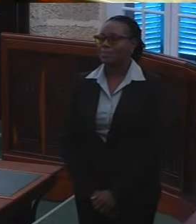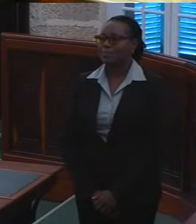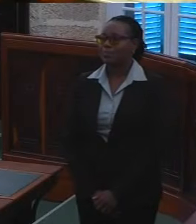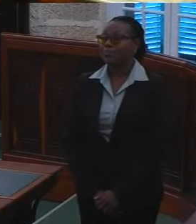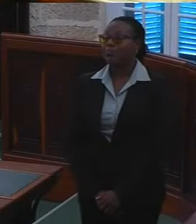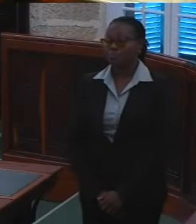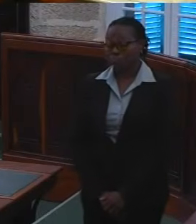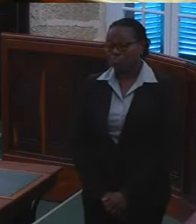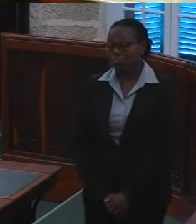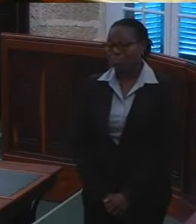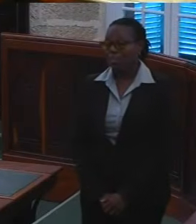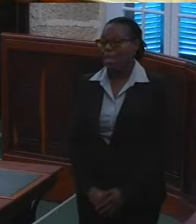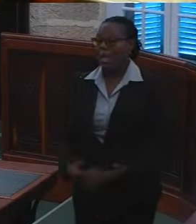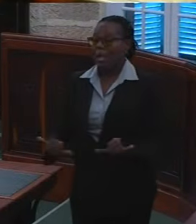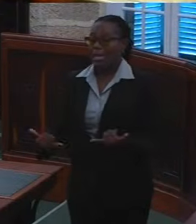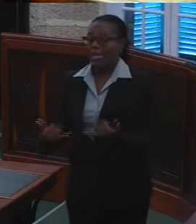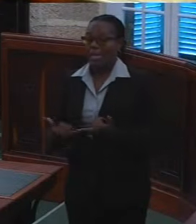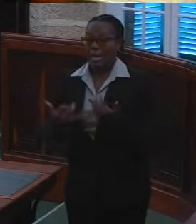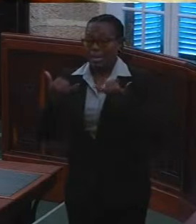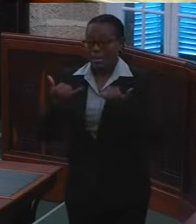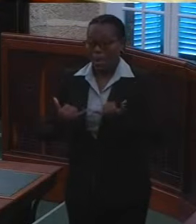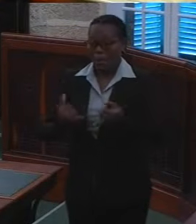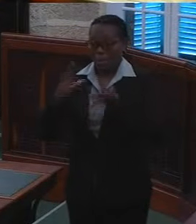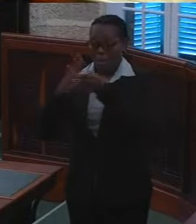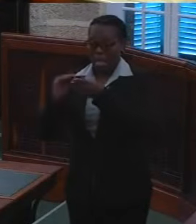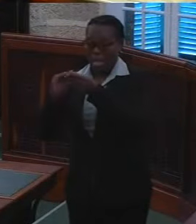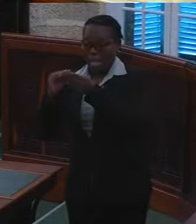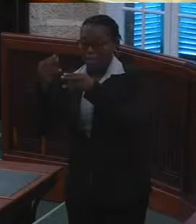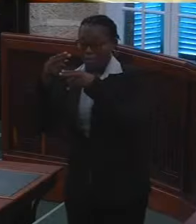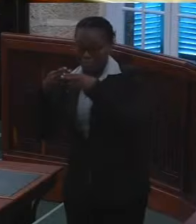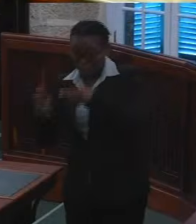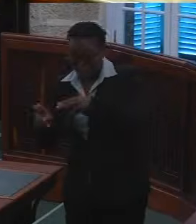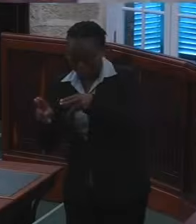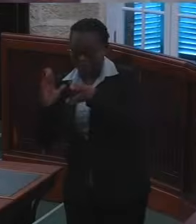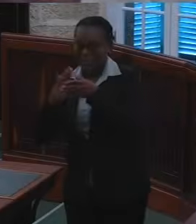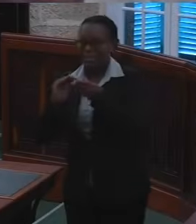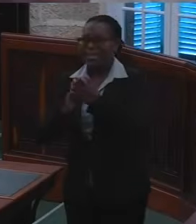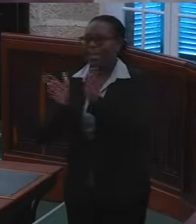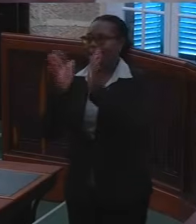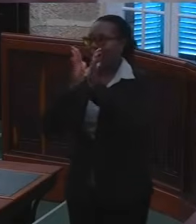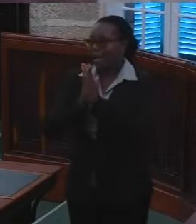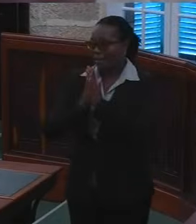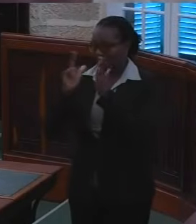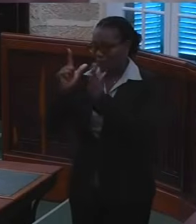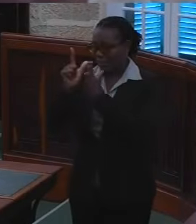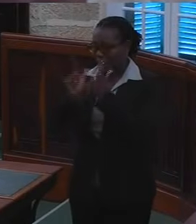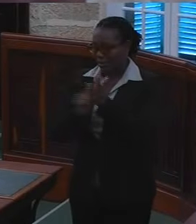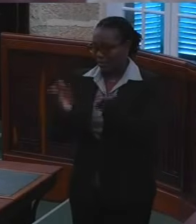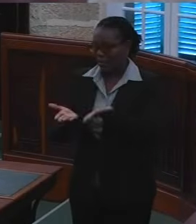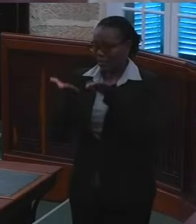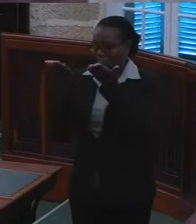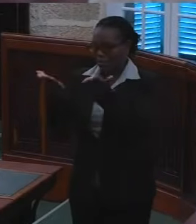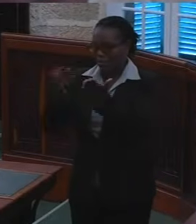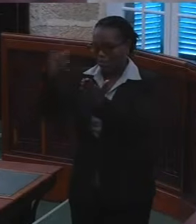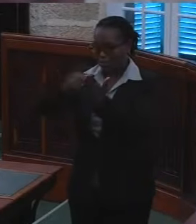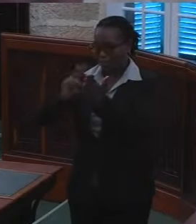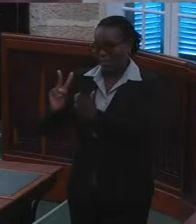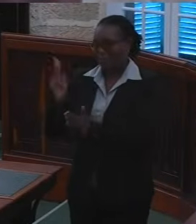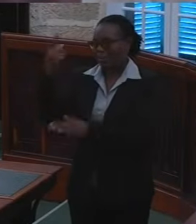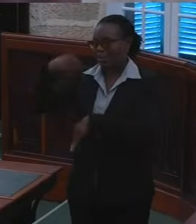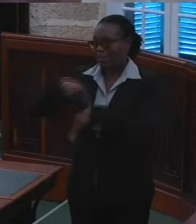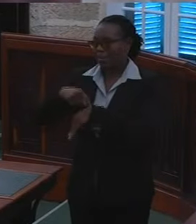Mr. Speaker, I therefore, with those short words, ask that this legislation be read a second time.